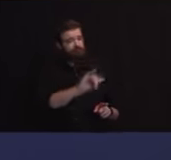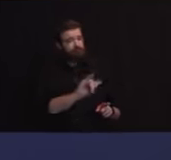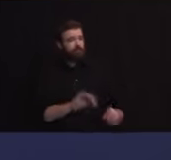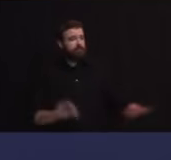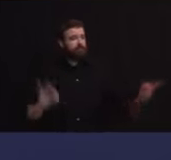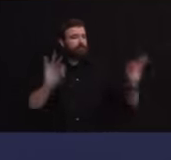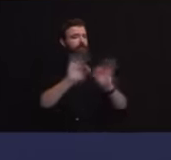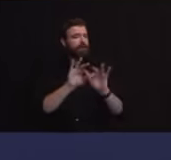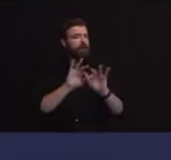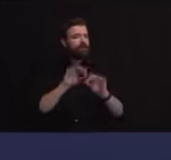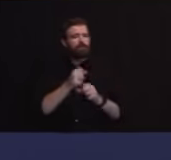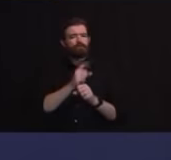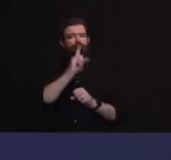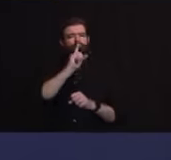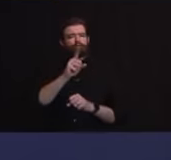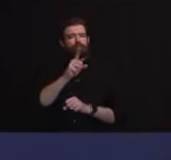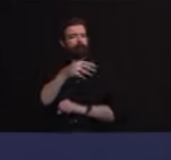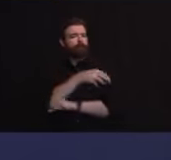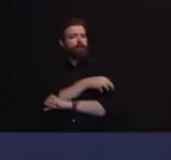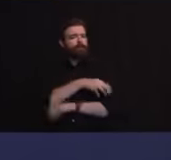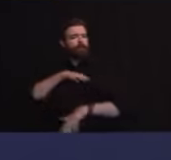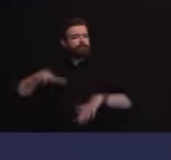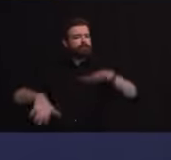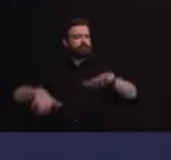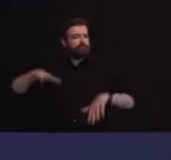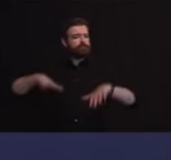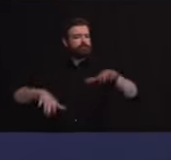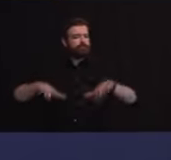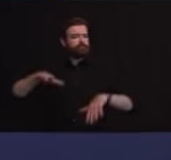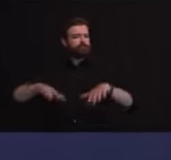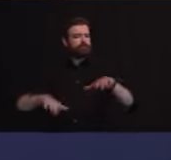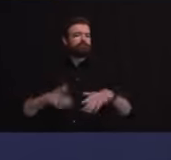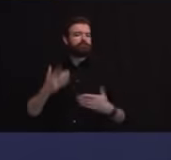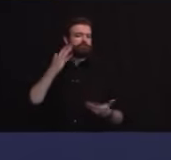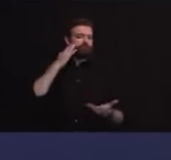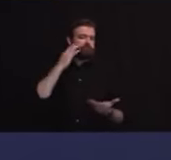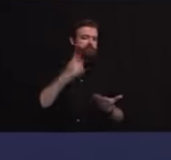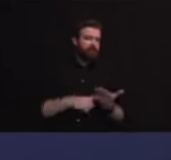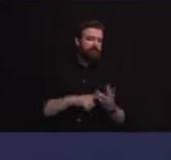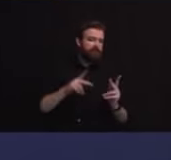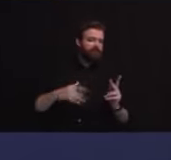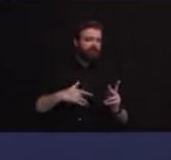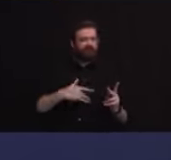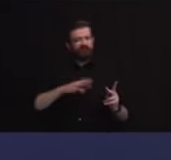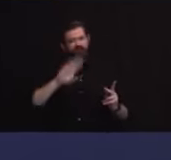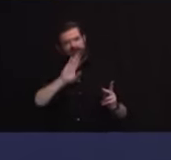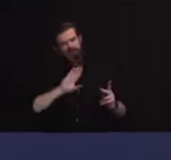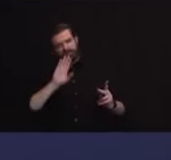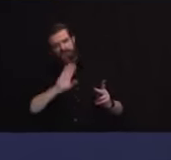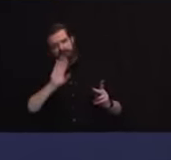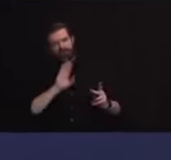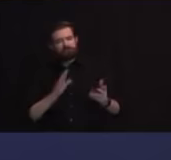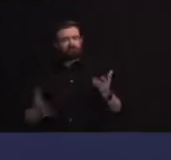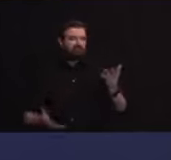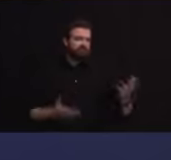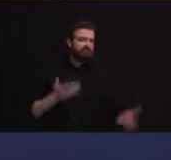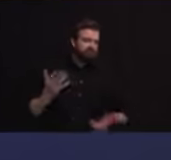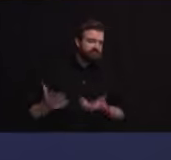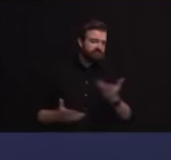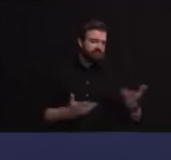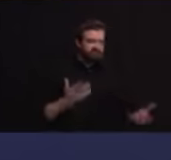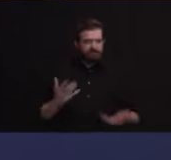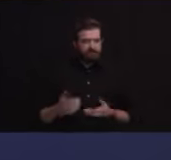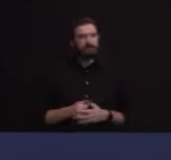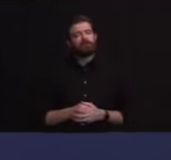Even where it may frustrate you one day or another, at the end of the day, I think the notion of having